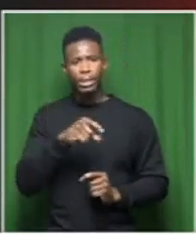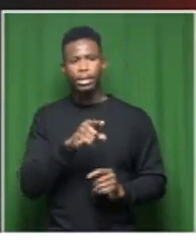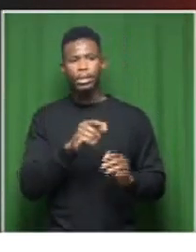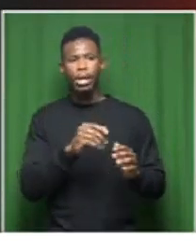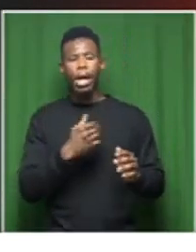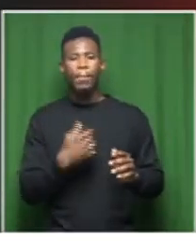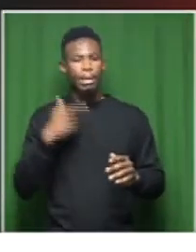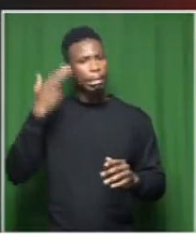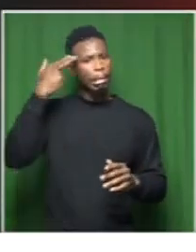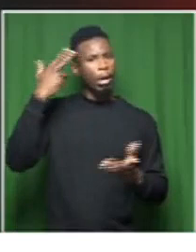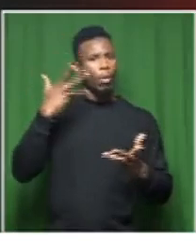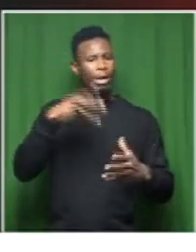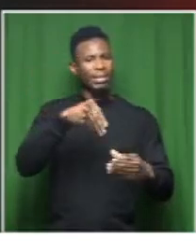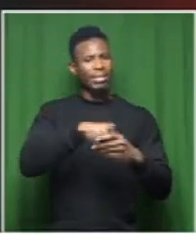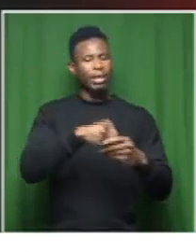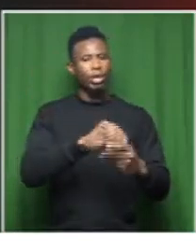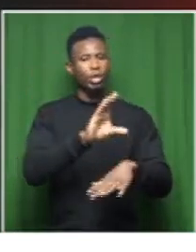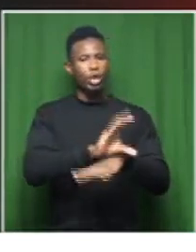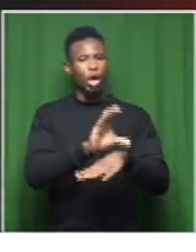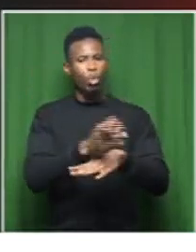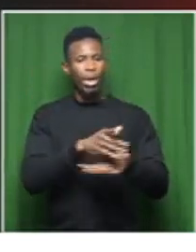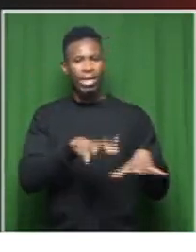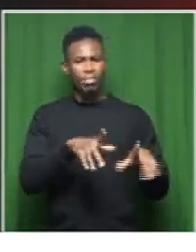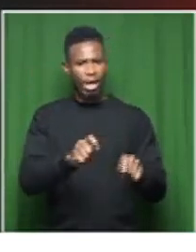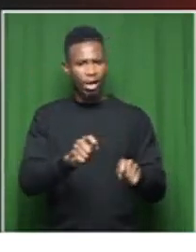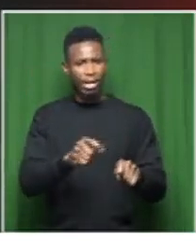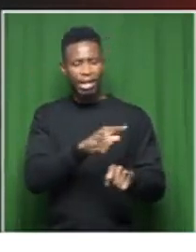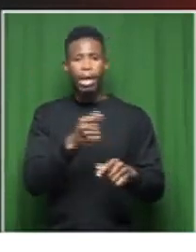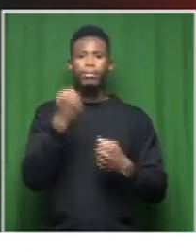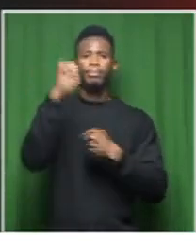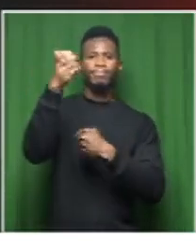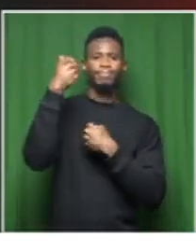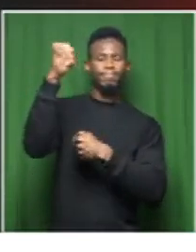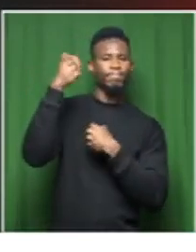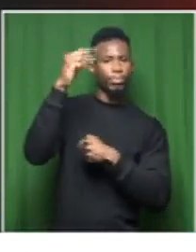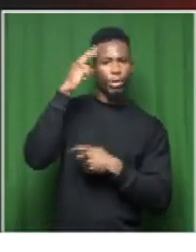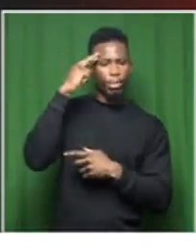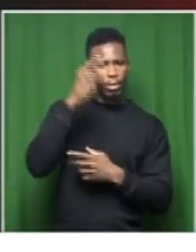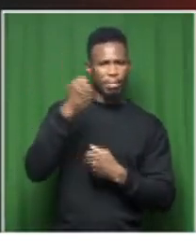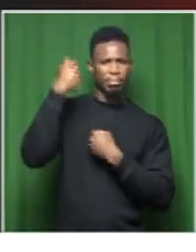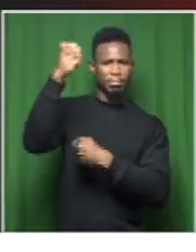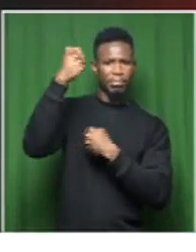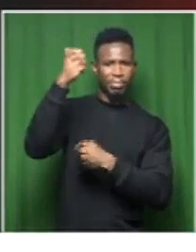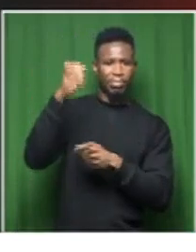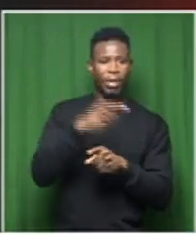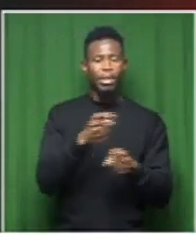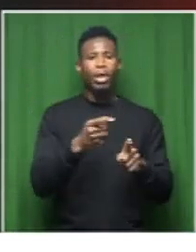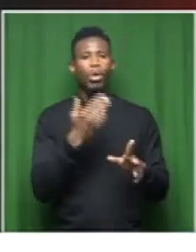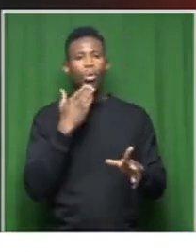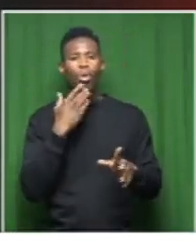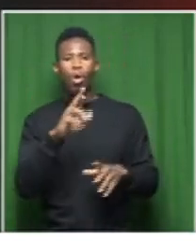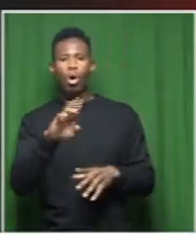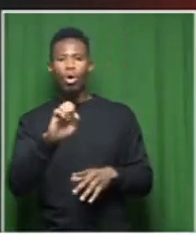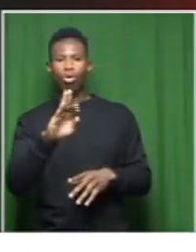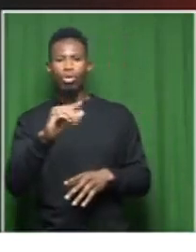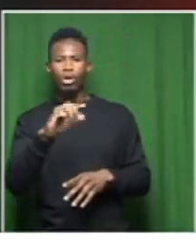church, in the Methodist church in Cape Town, yes, protesting, and they were called refugees. The